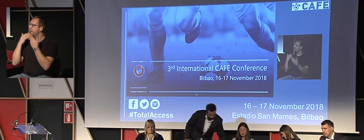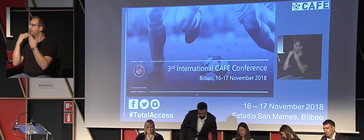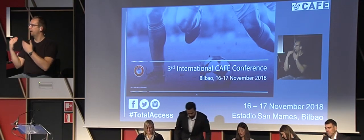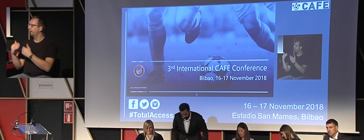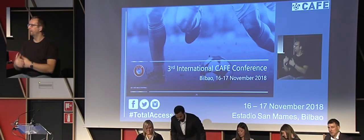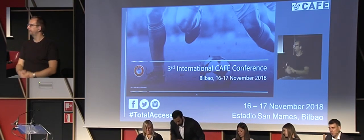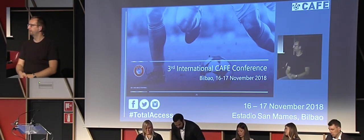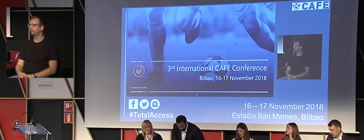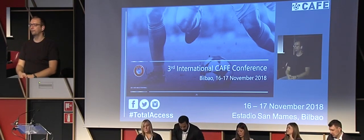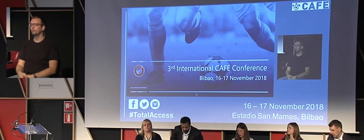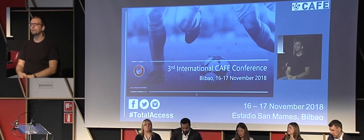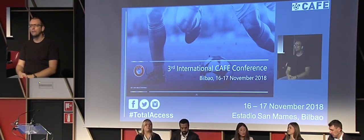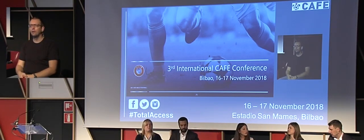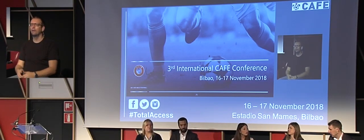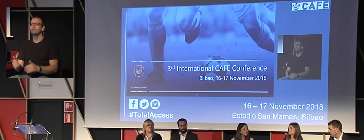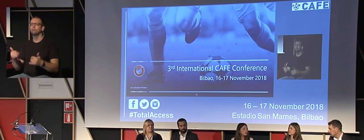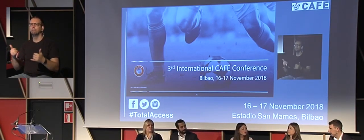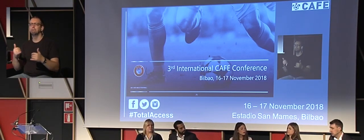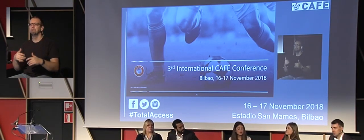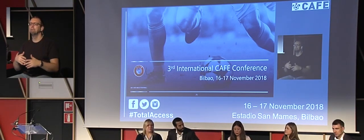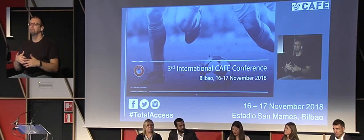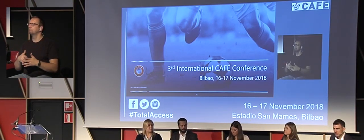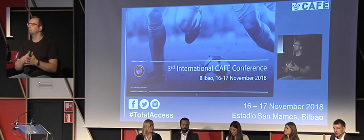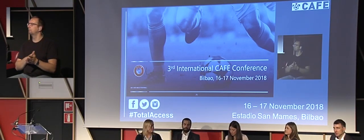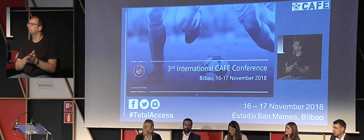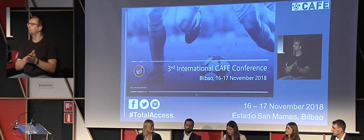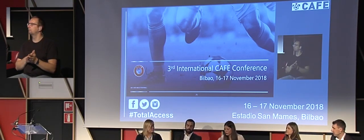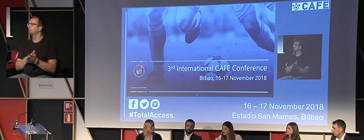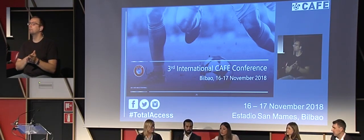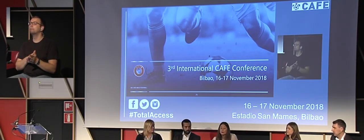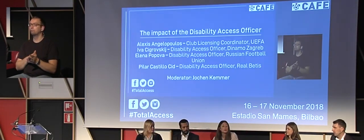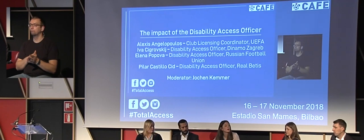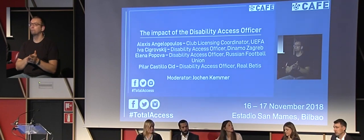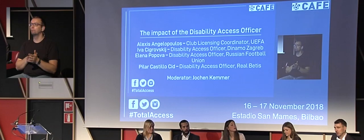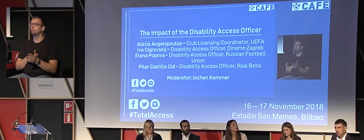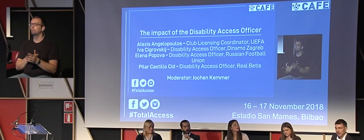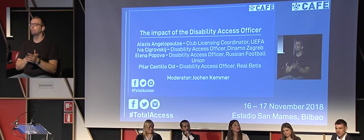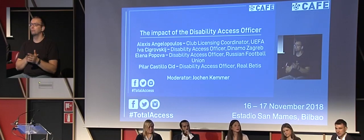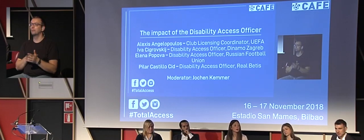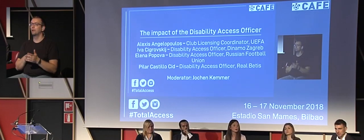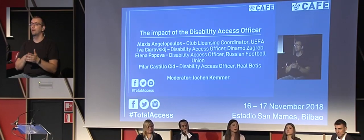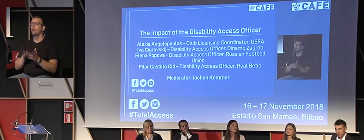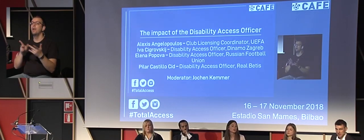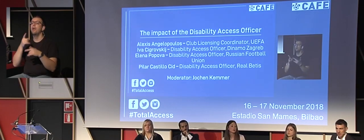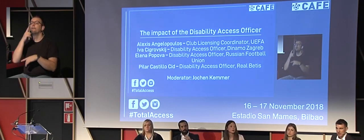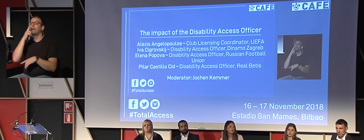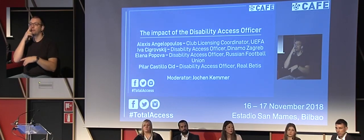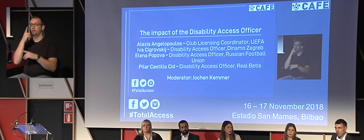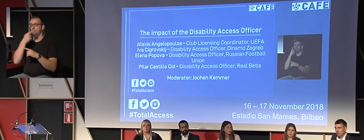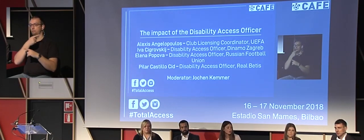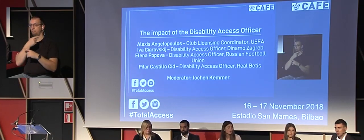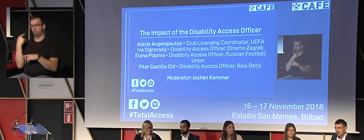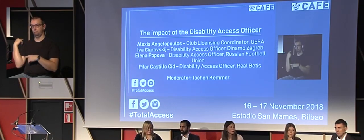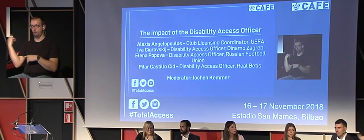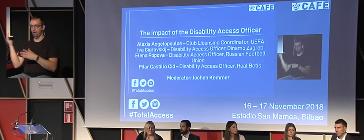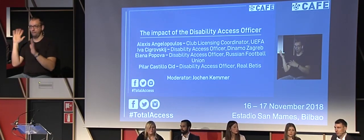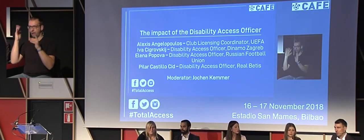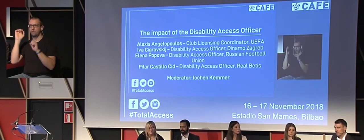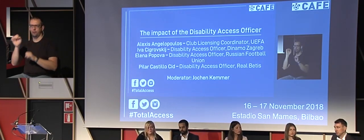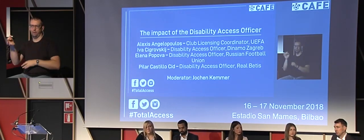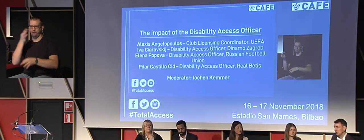We'll leave some space for questions at a later stage. First of all, just to sum up a little bit what Alexis has said, I think we're very much